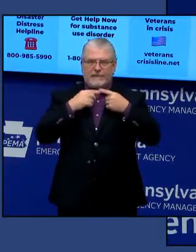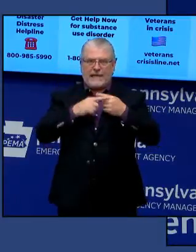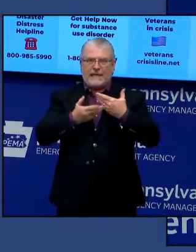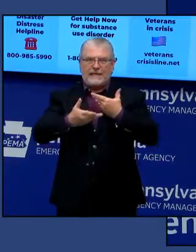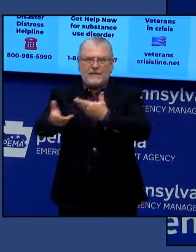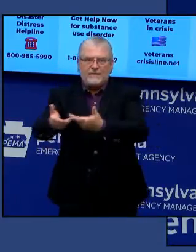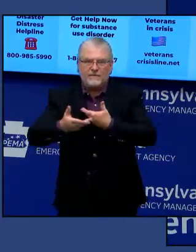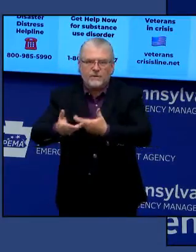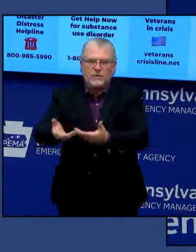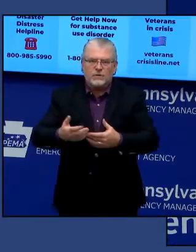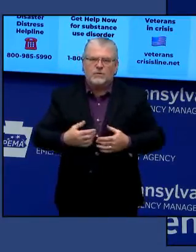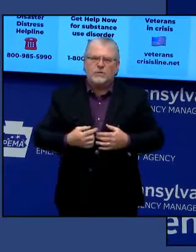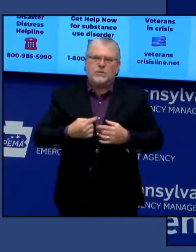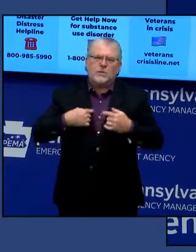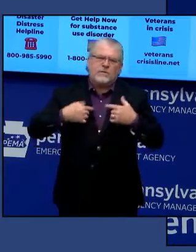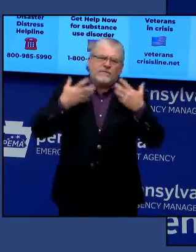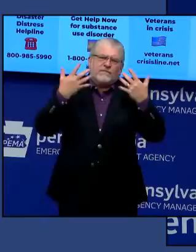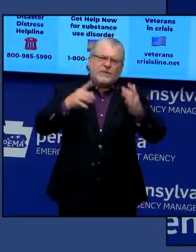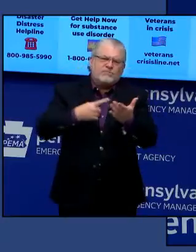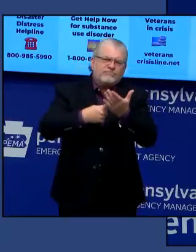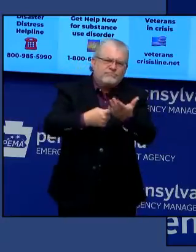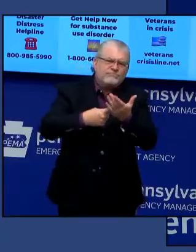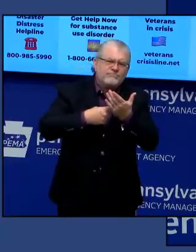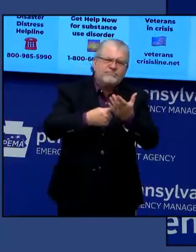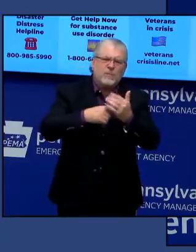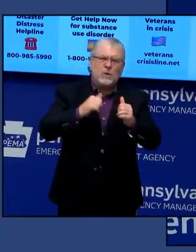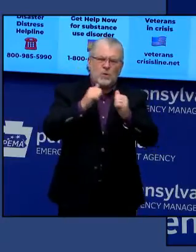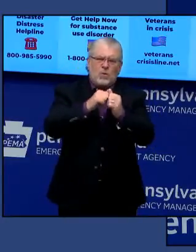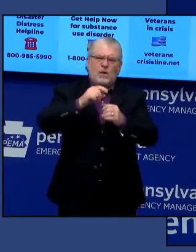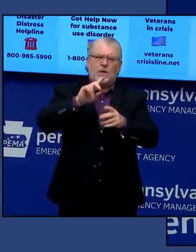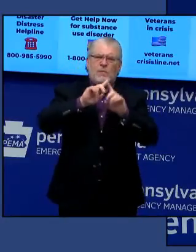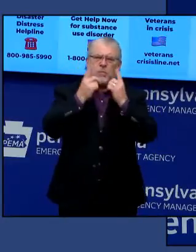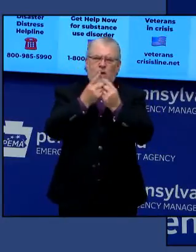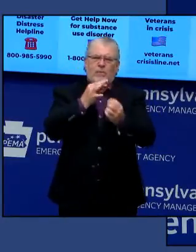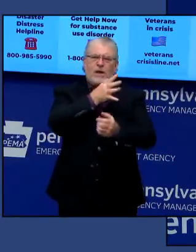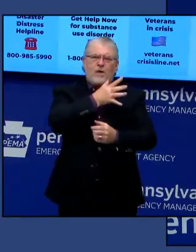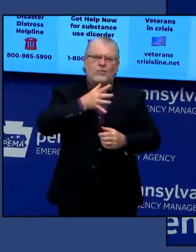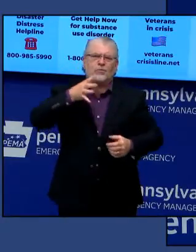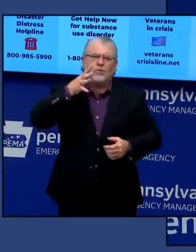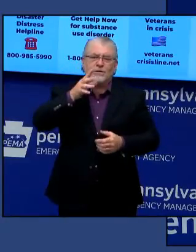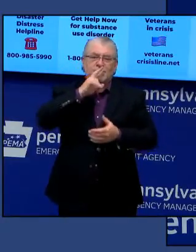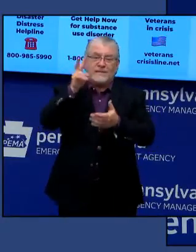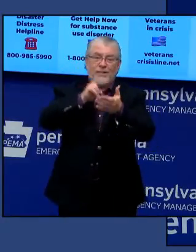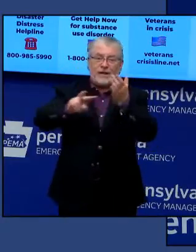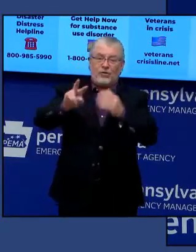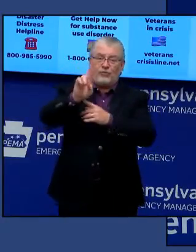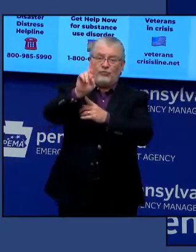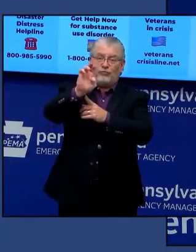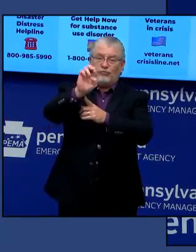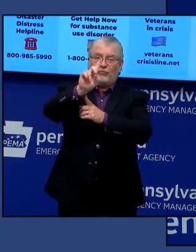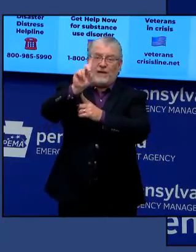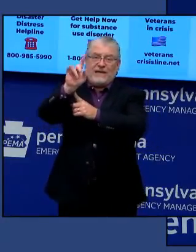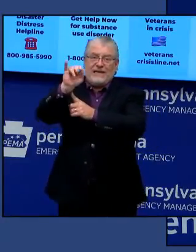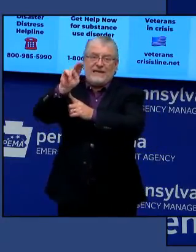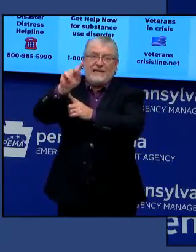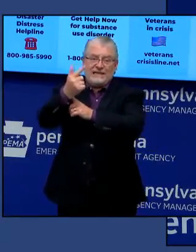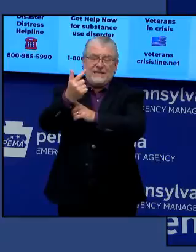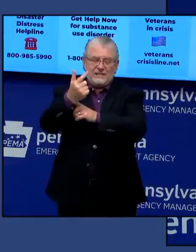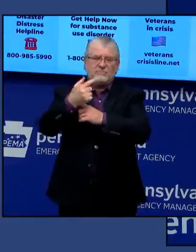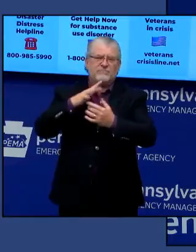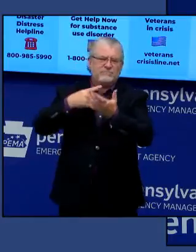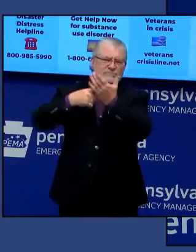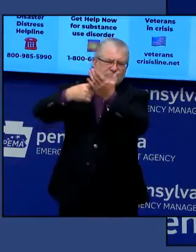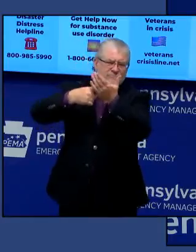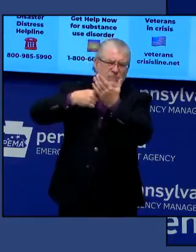of Agriculture and the governor's office, and we have spoken with the food manufacturers, we've spoken with the food store